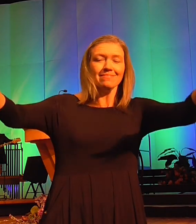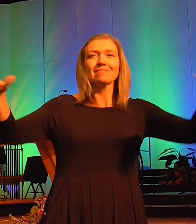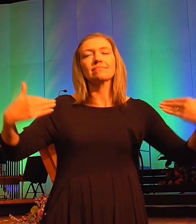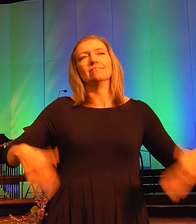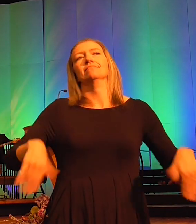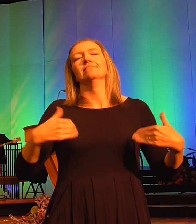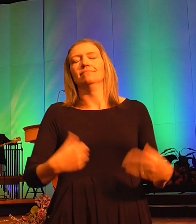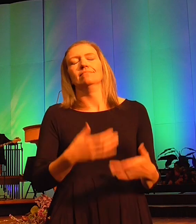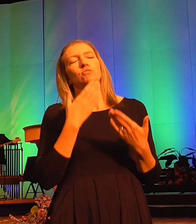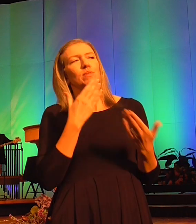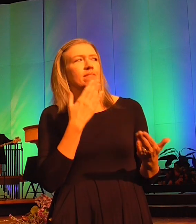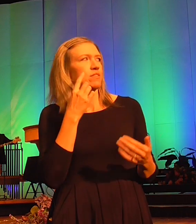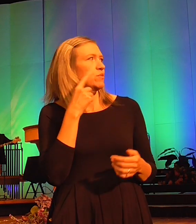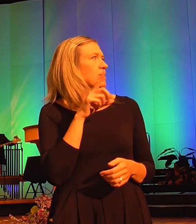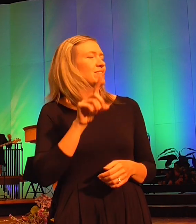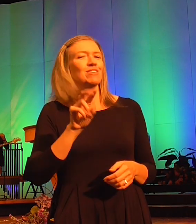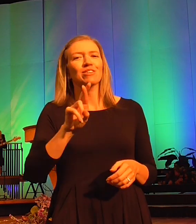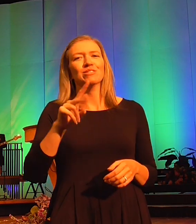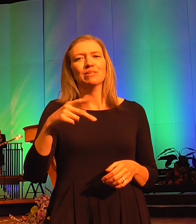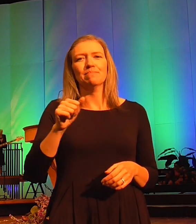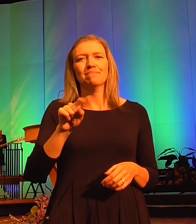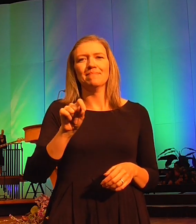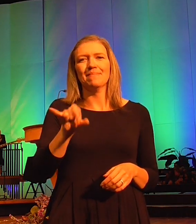consciousness, and we're so grateful for Dr. Patty.